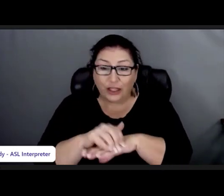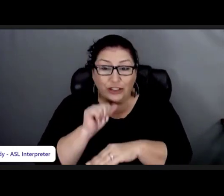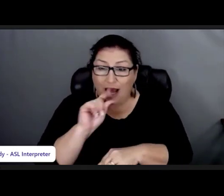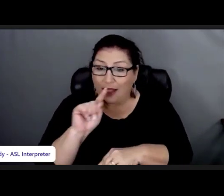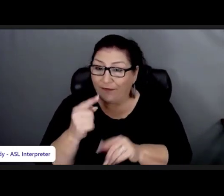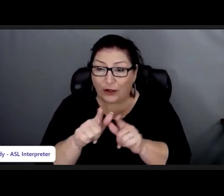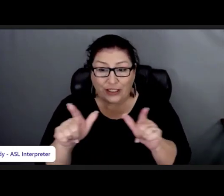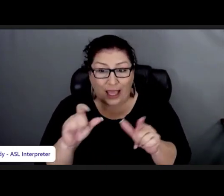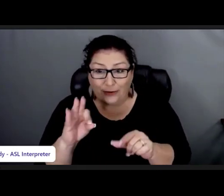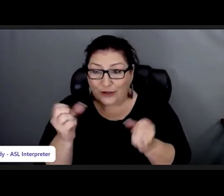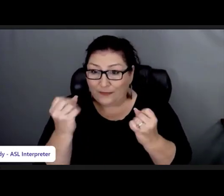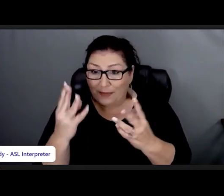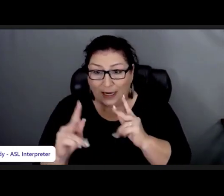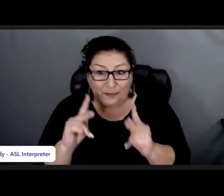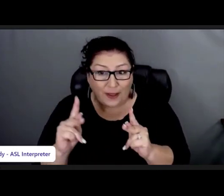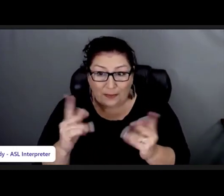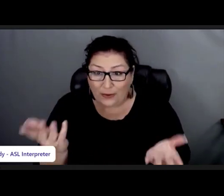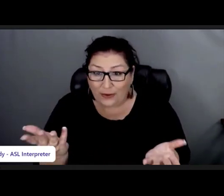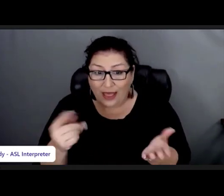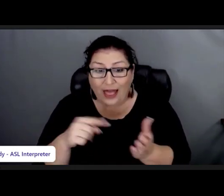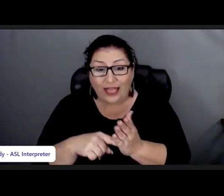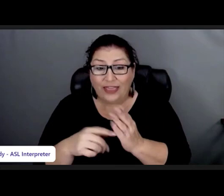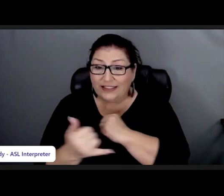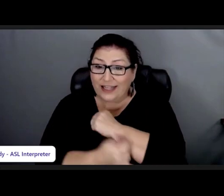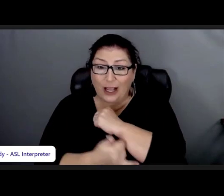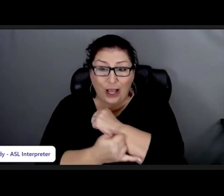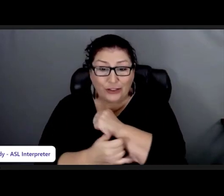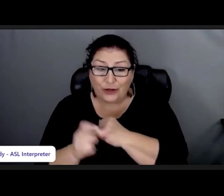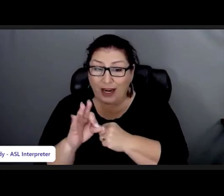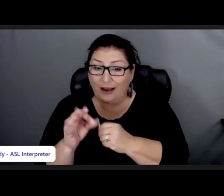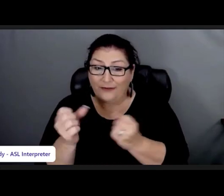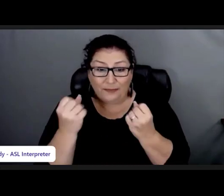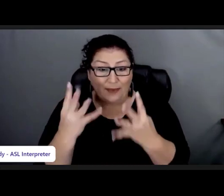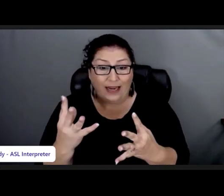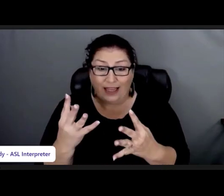language. This is a country of many